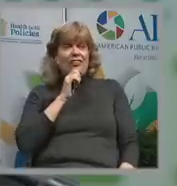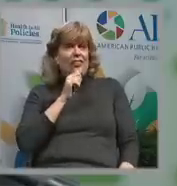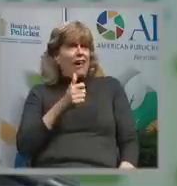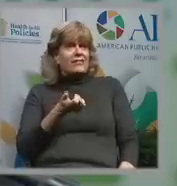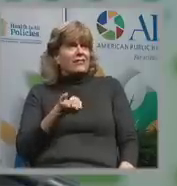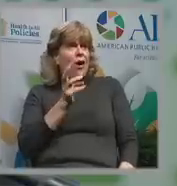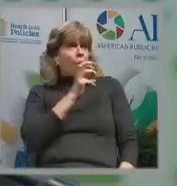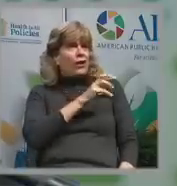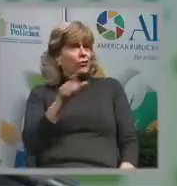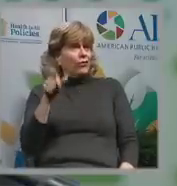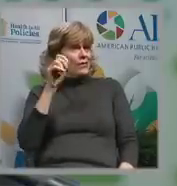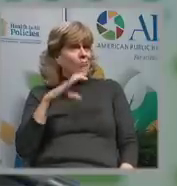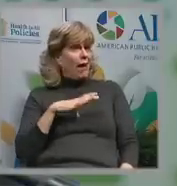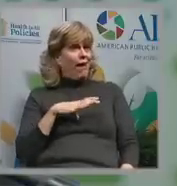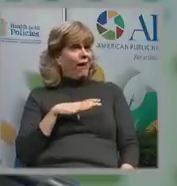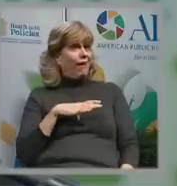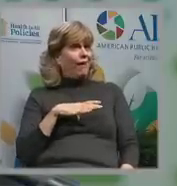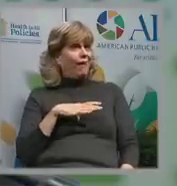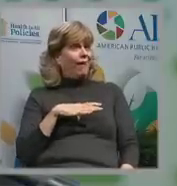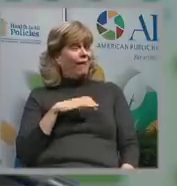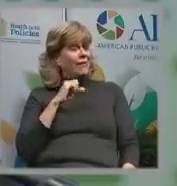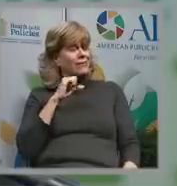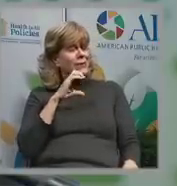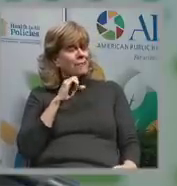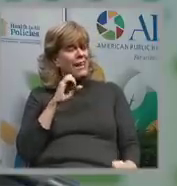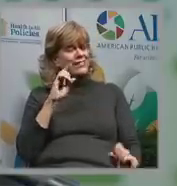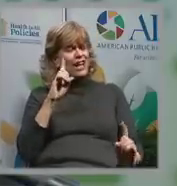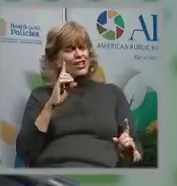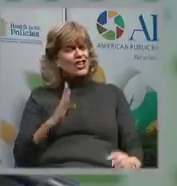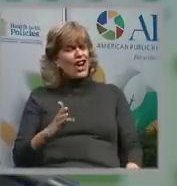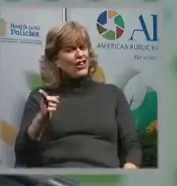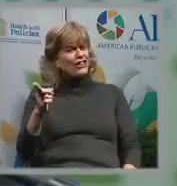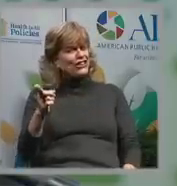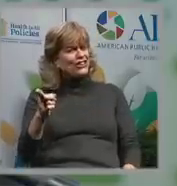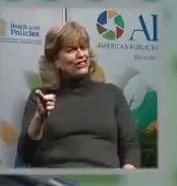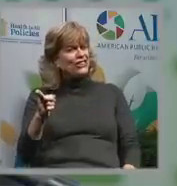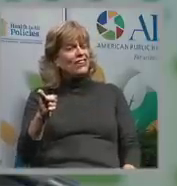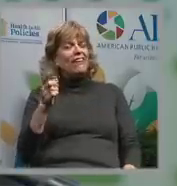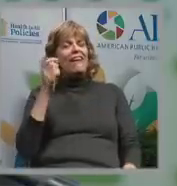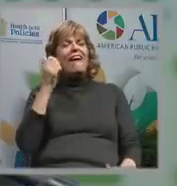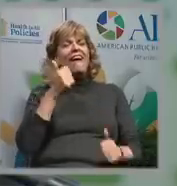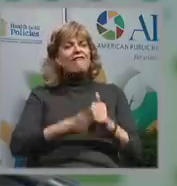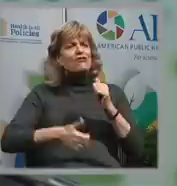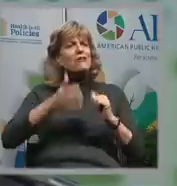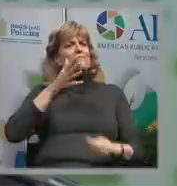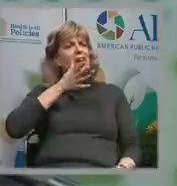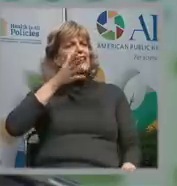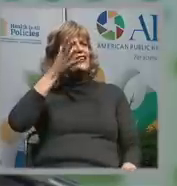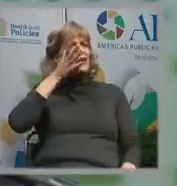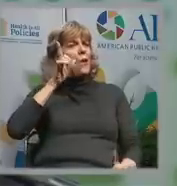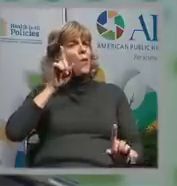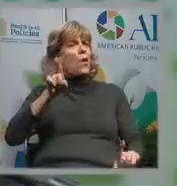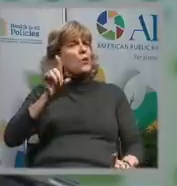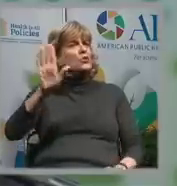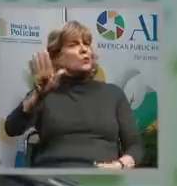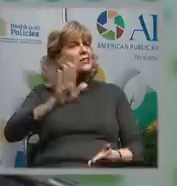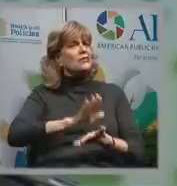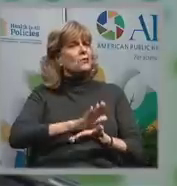for this amazing educator, because every parent who goes to this